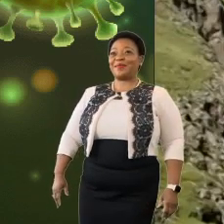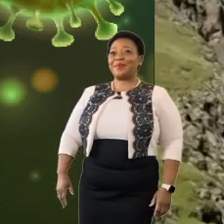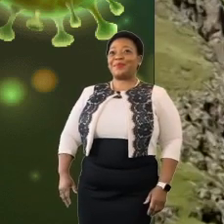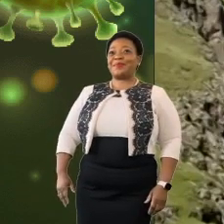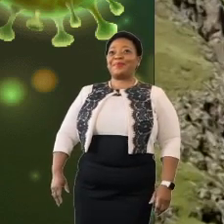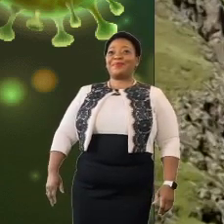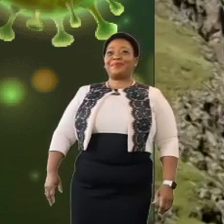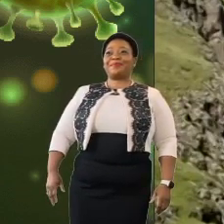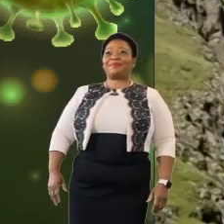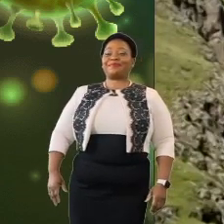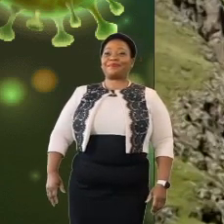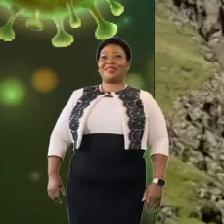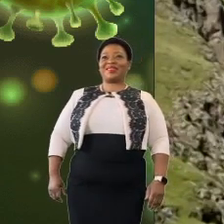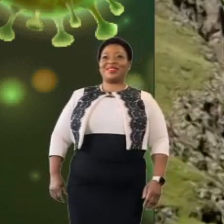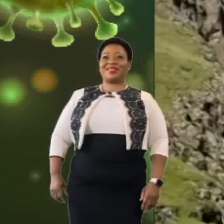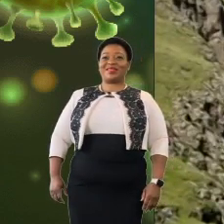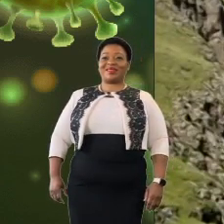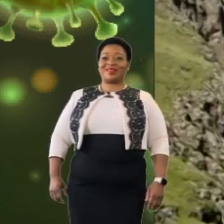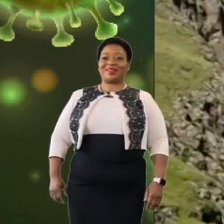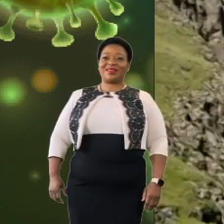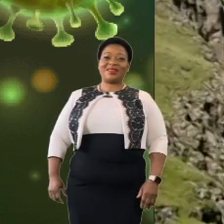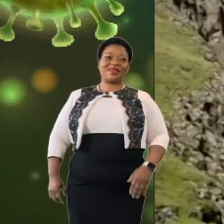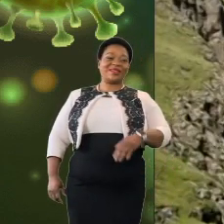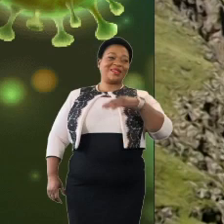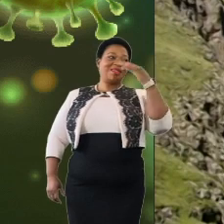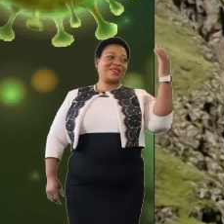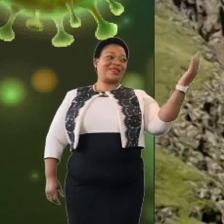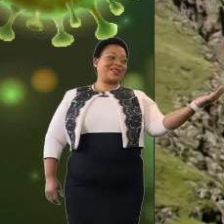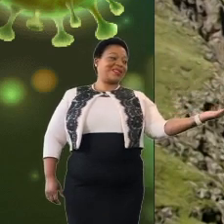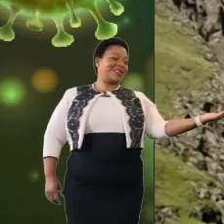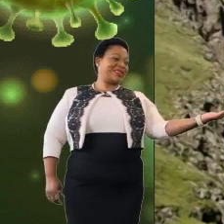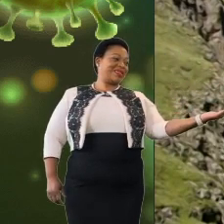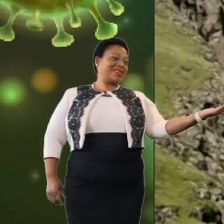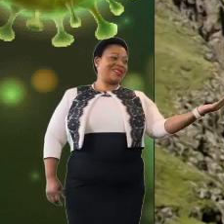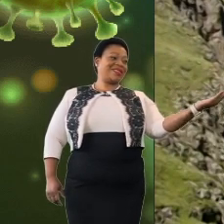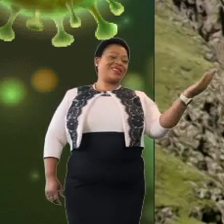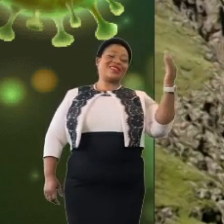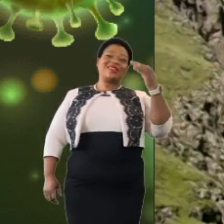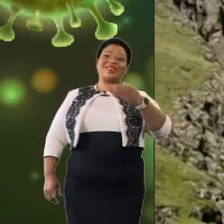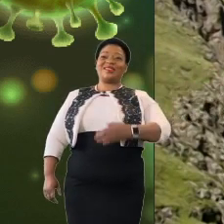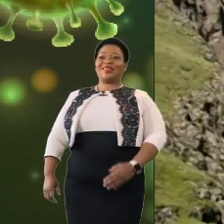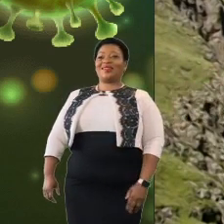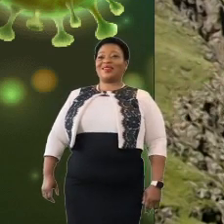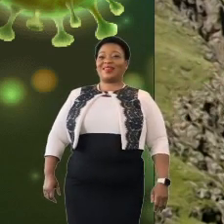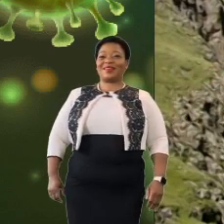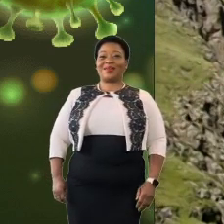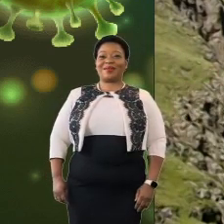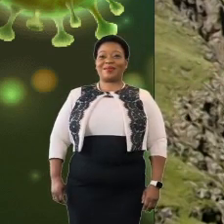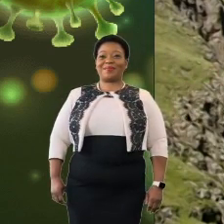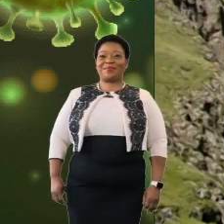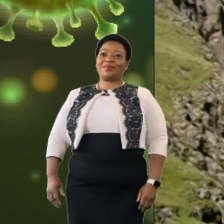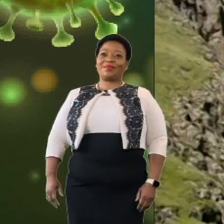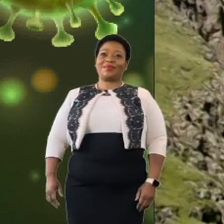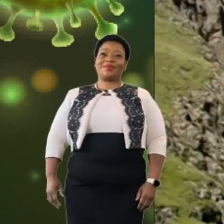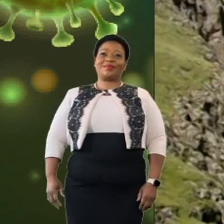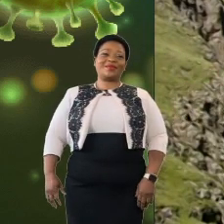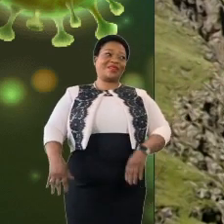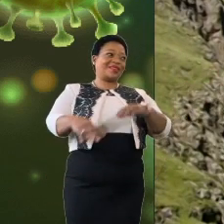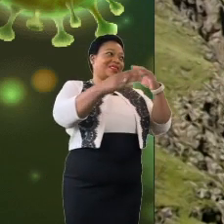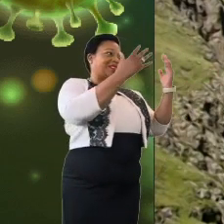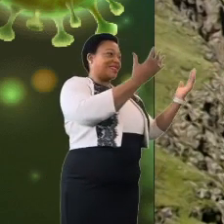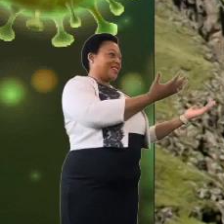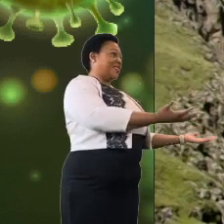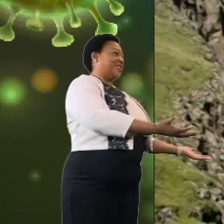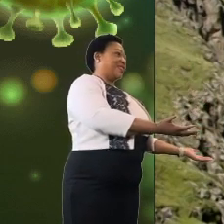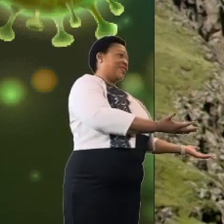Neville. Tebogo, we all agree that the UIF issue is really a critical lifeline for many households at the moment. So